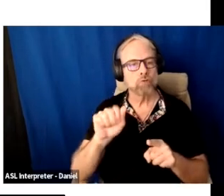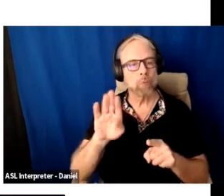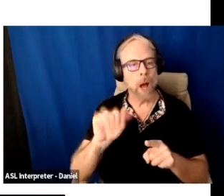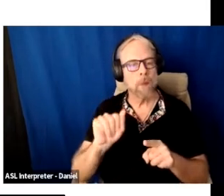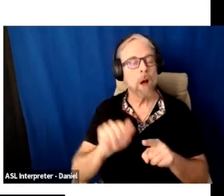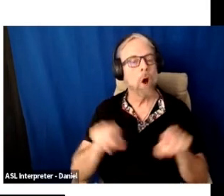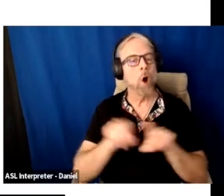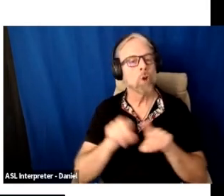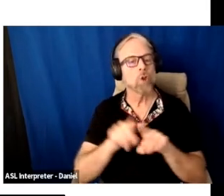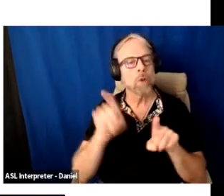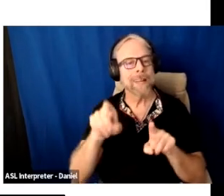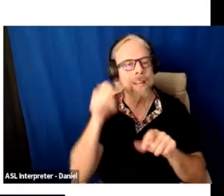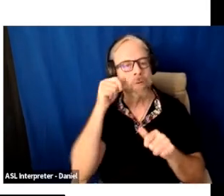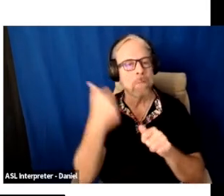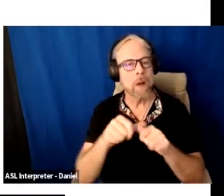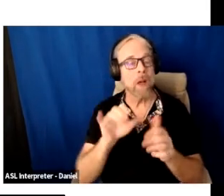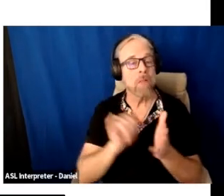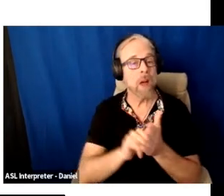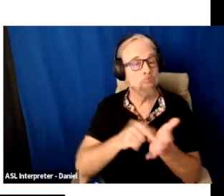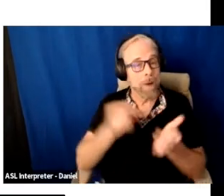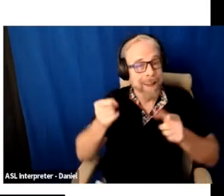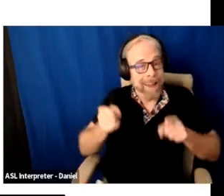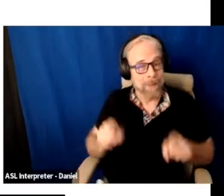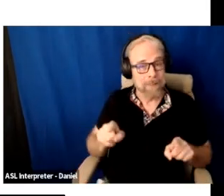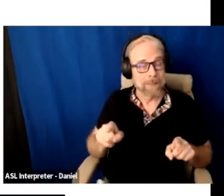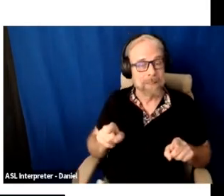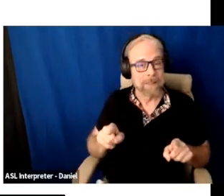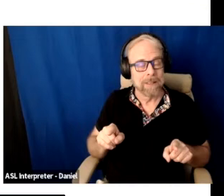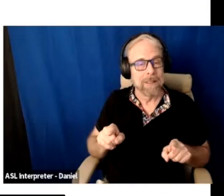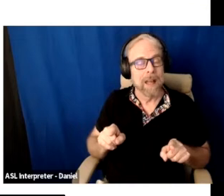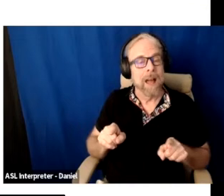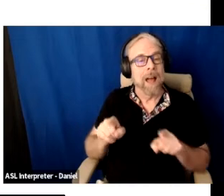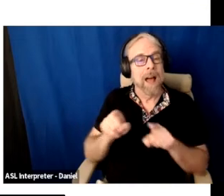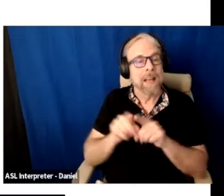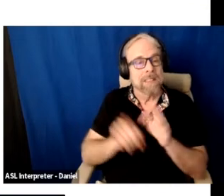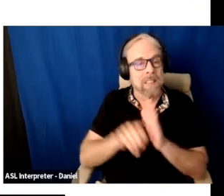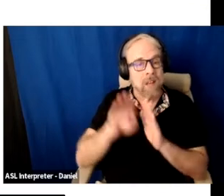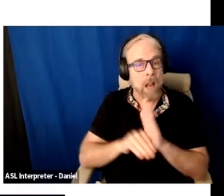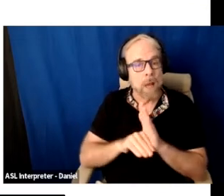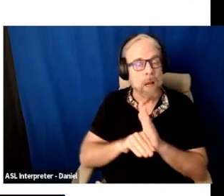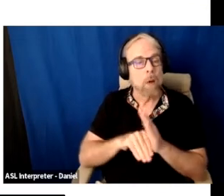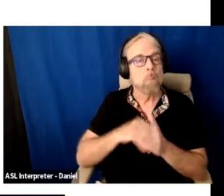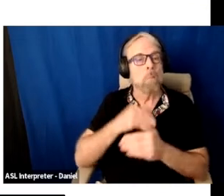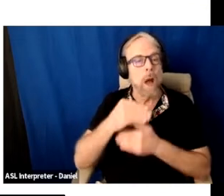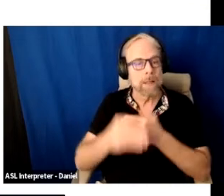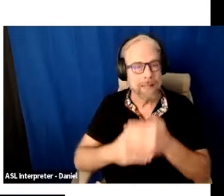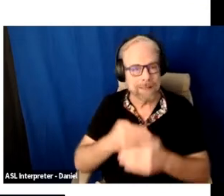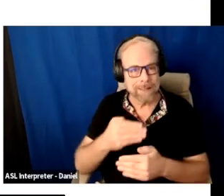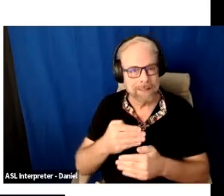to recognize that what happens as a developmental process is that